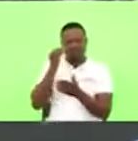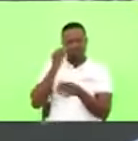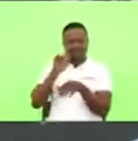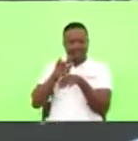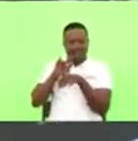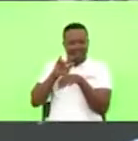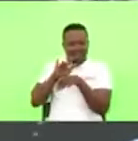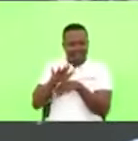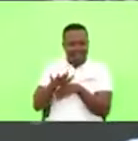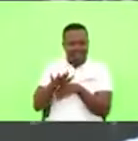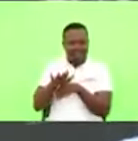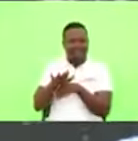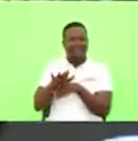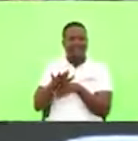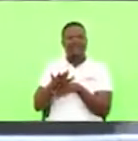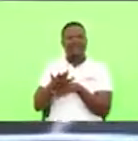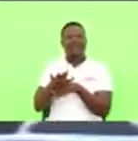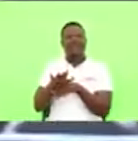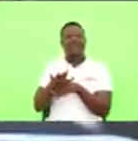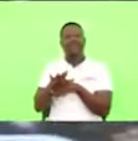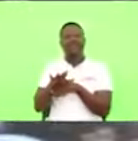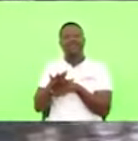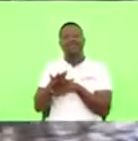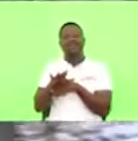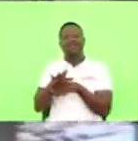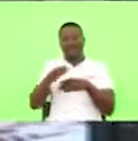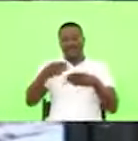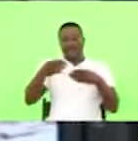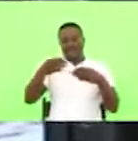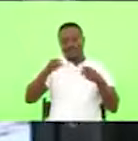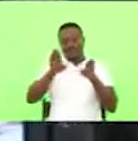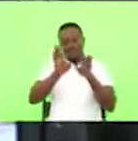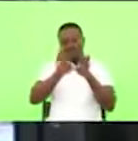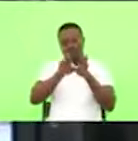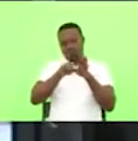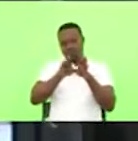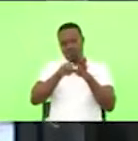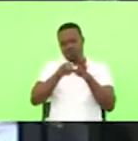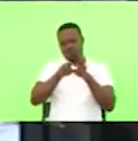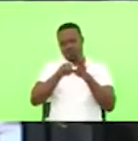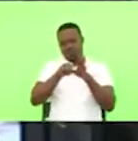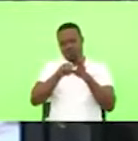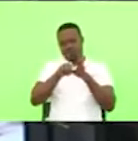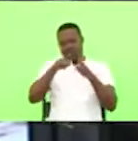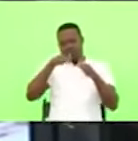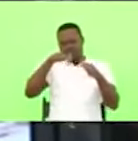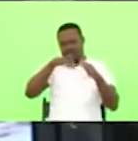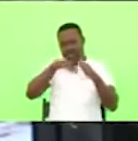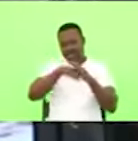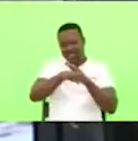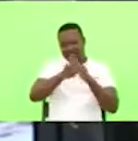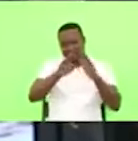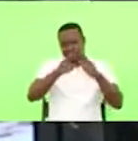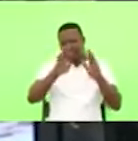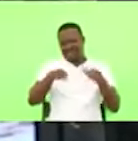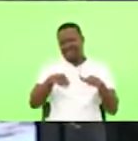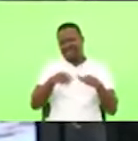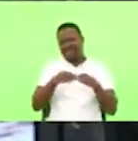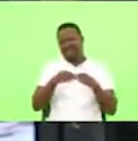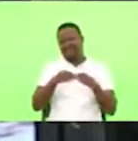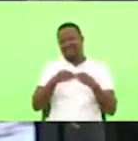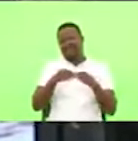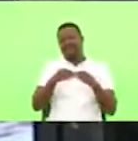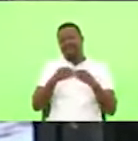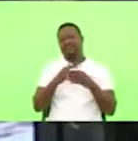early, the main entrance to the house, this one is a